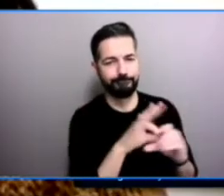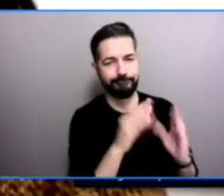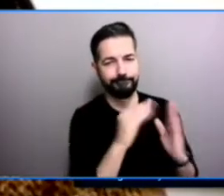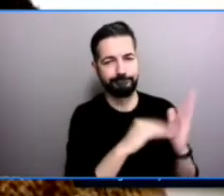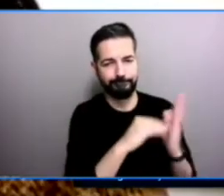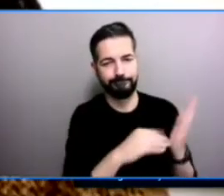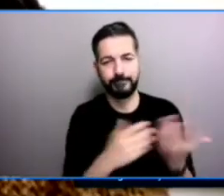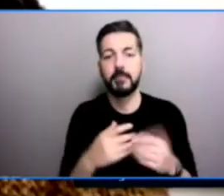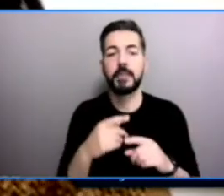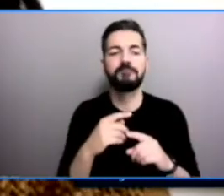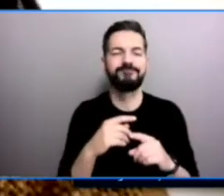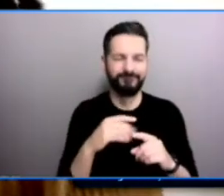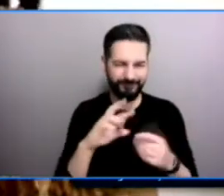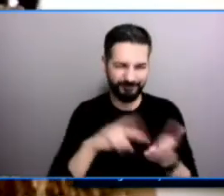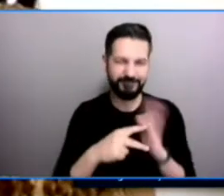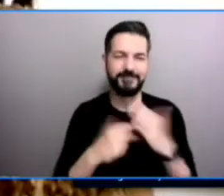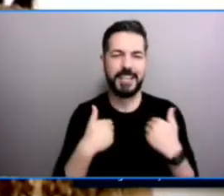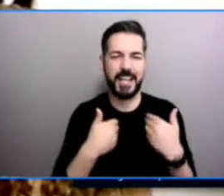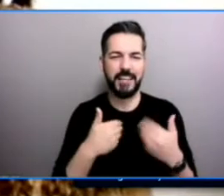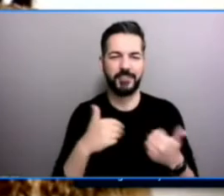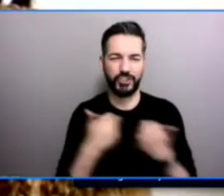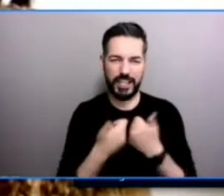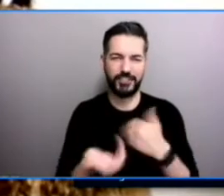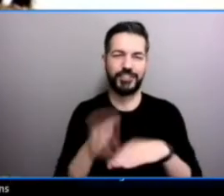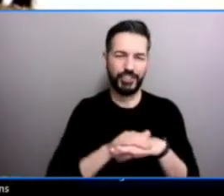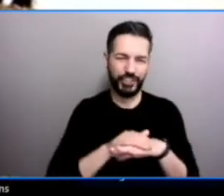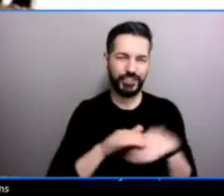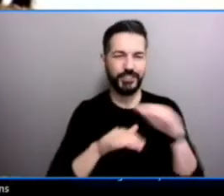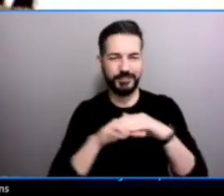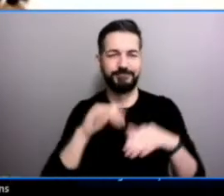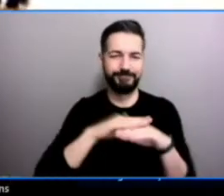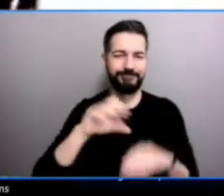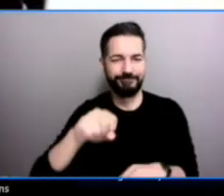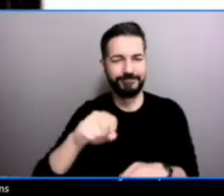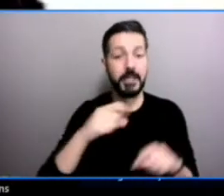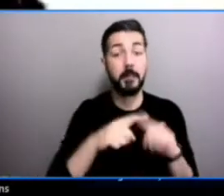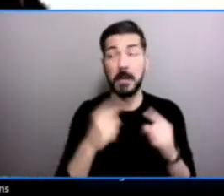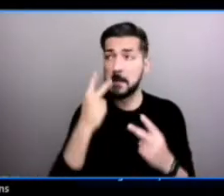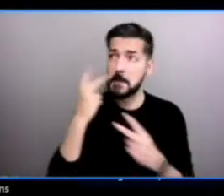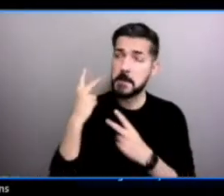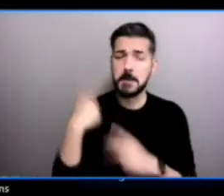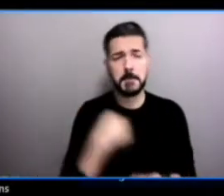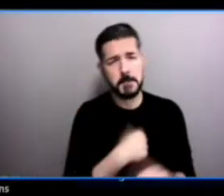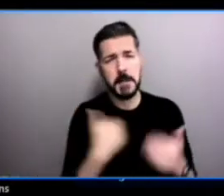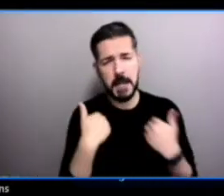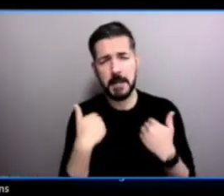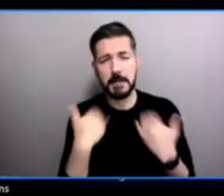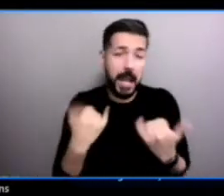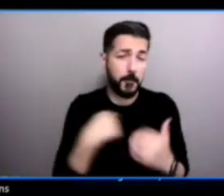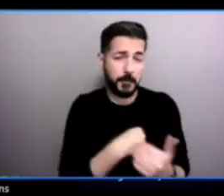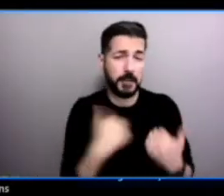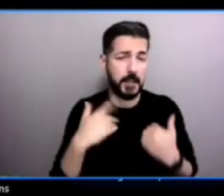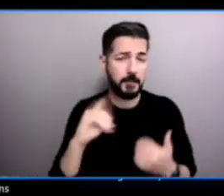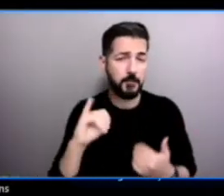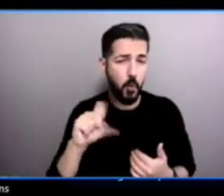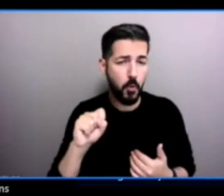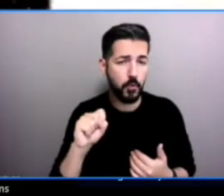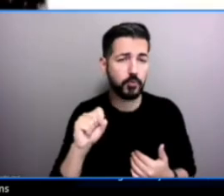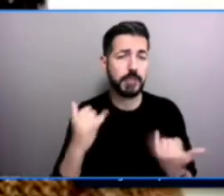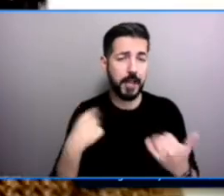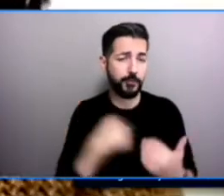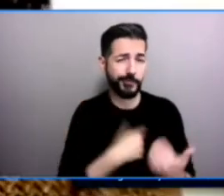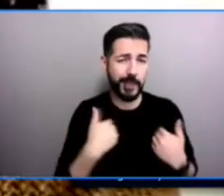in-person events. We relied heavily on social media toolkits. We didn't do any in-person door knocking. We also